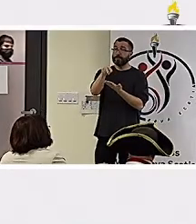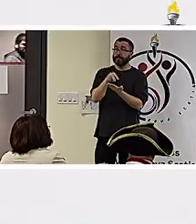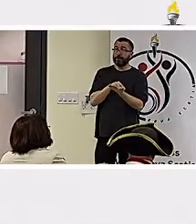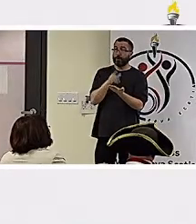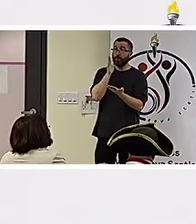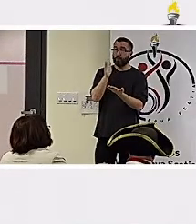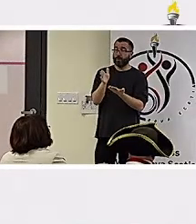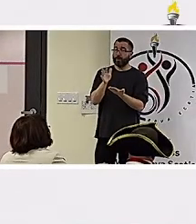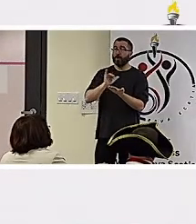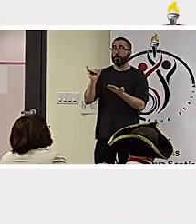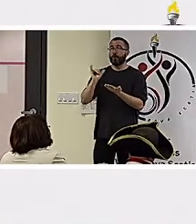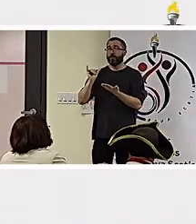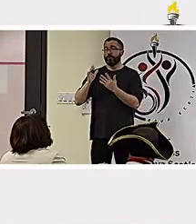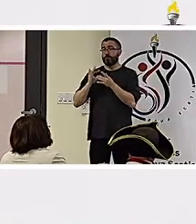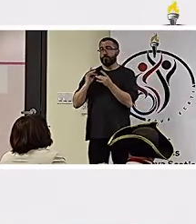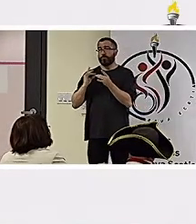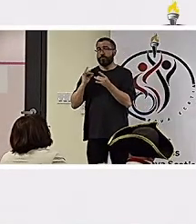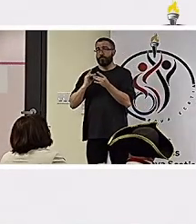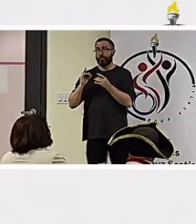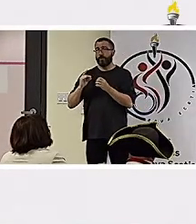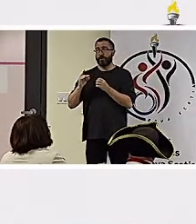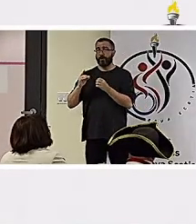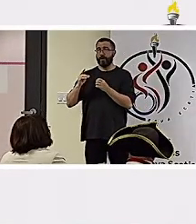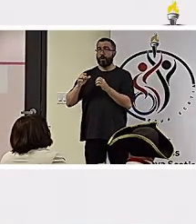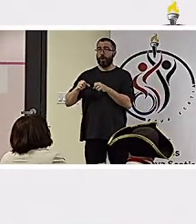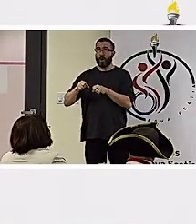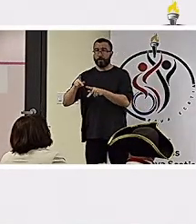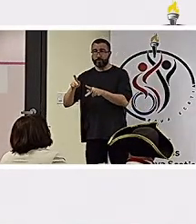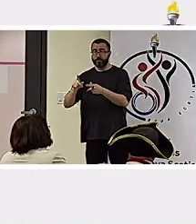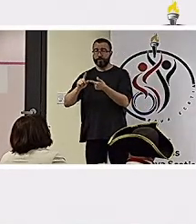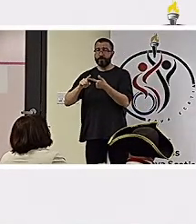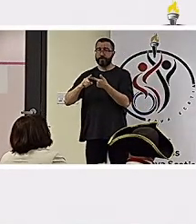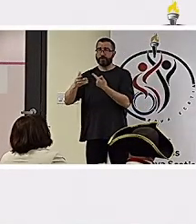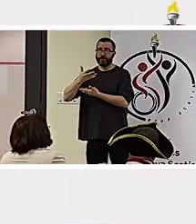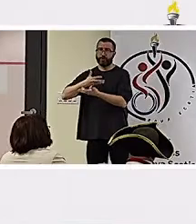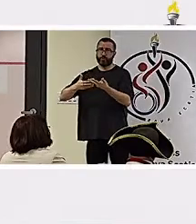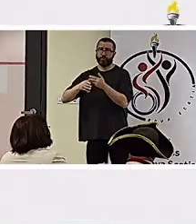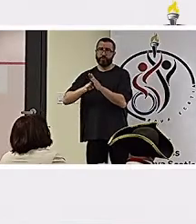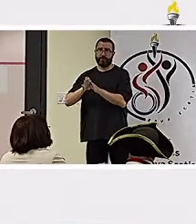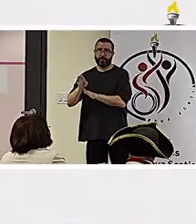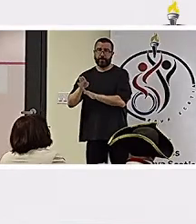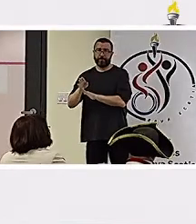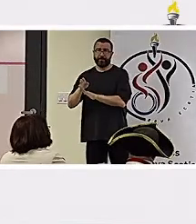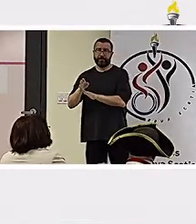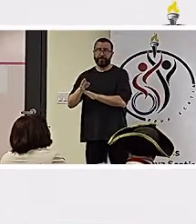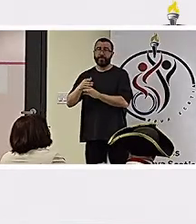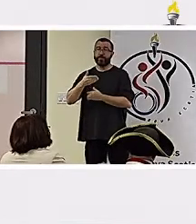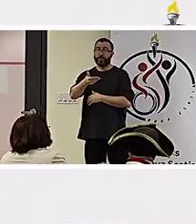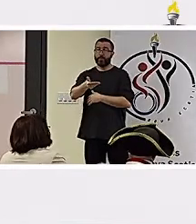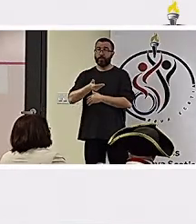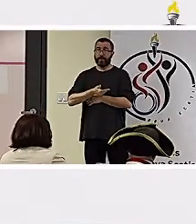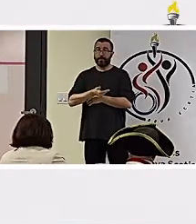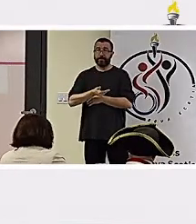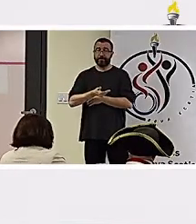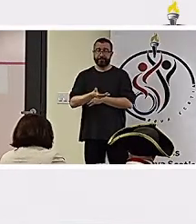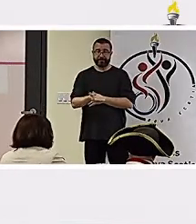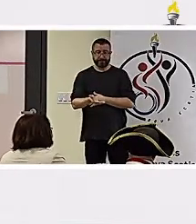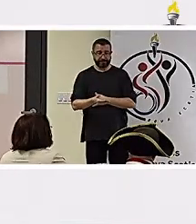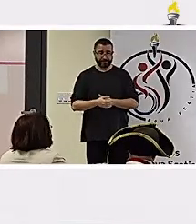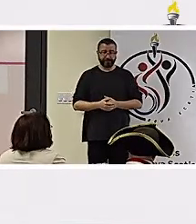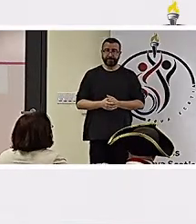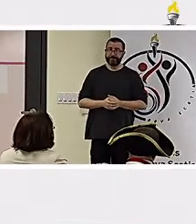brings remarks from Opportunities and Social Development. Please join me in welcoming